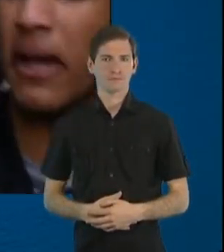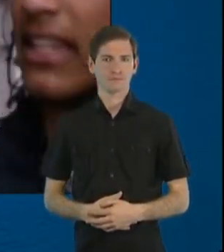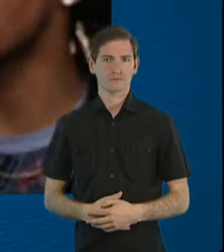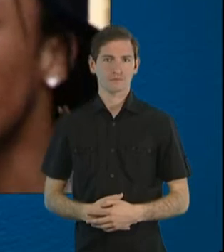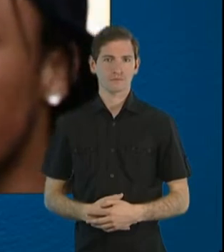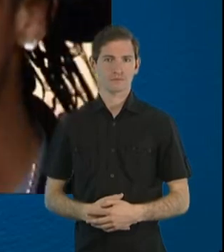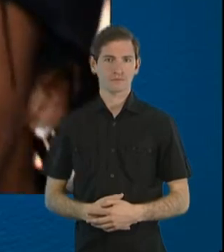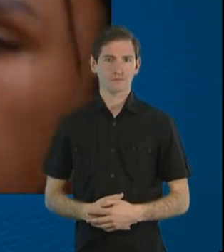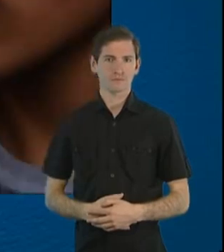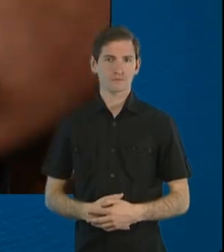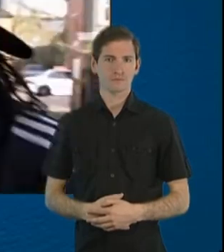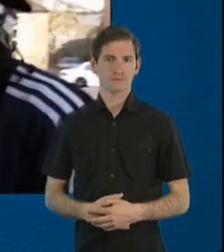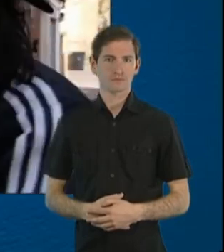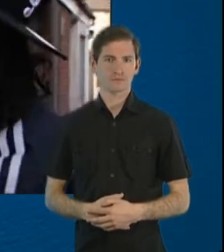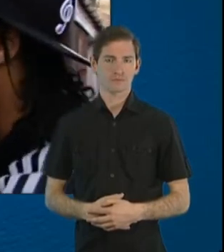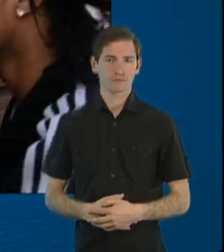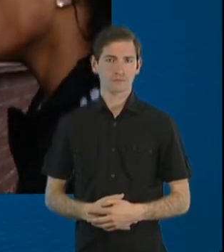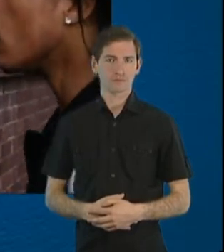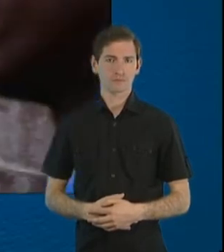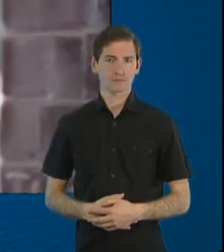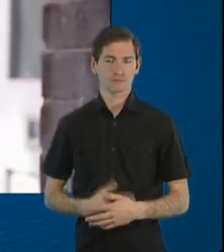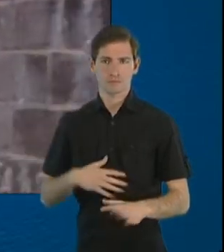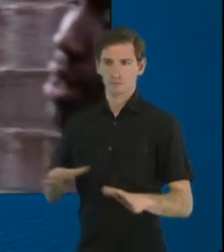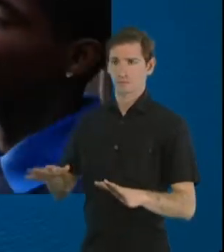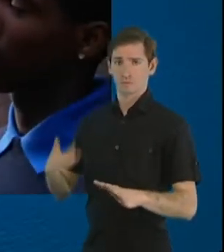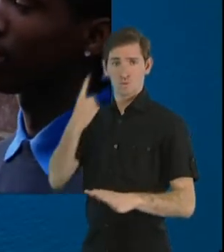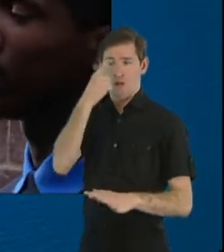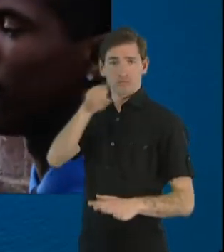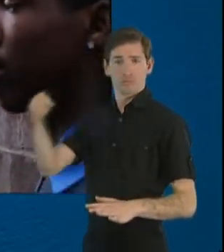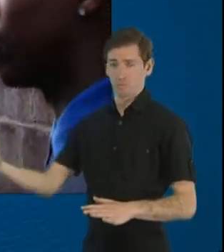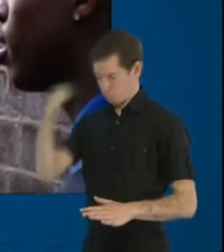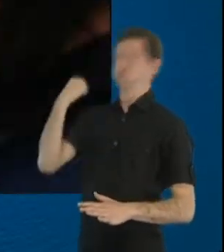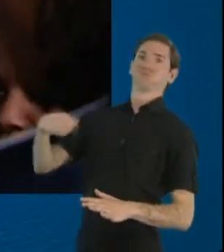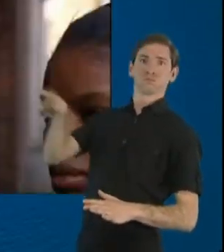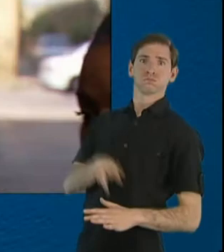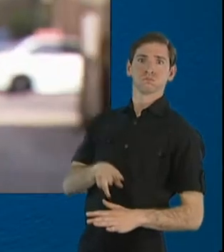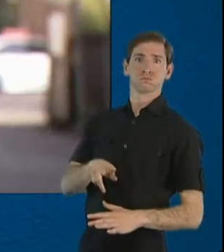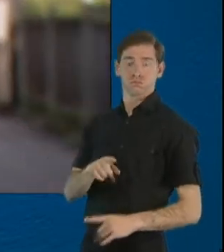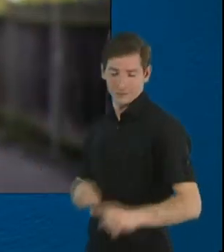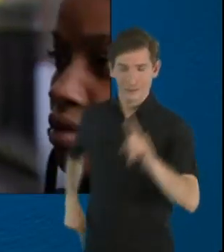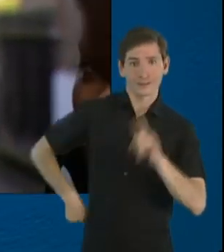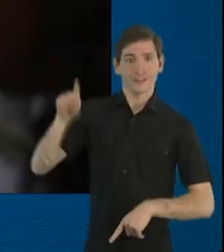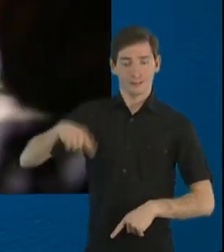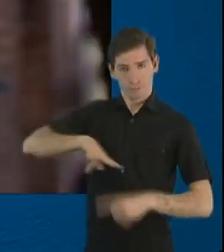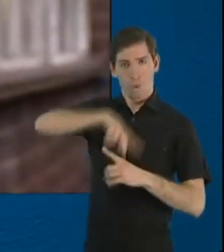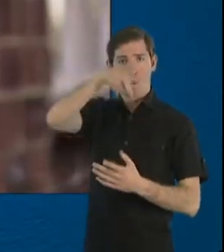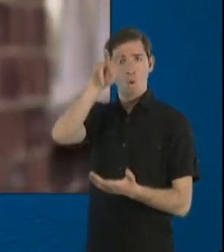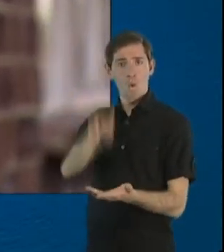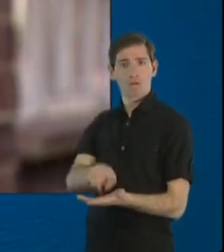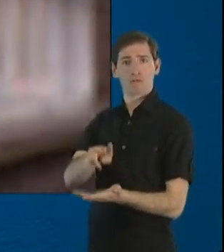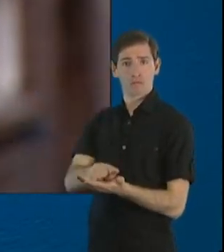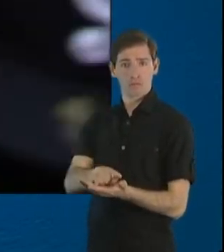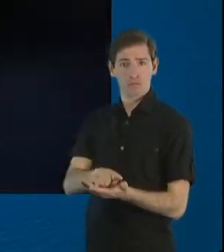man. Get up against the wall. Allow it, man. You mad? One of them punches me in the face. I ain't got nothing, bro. What you got for me?